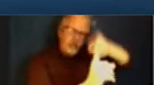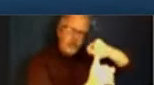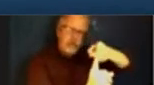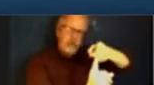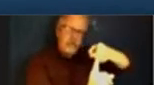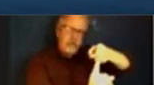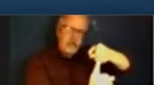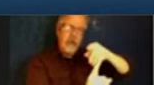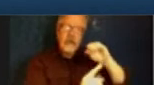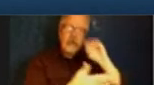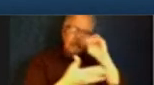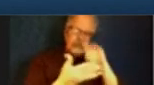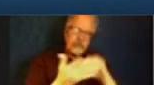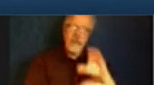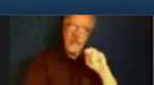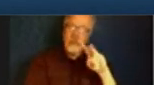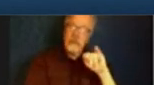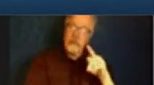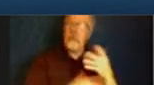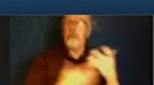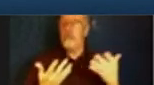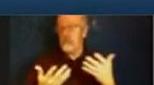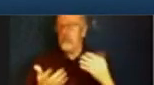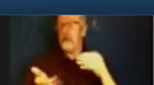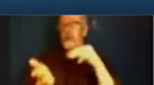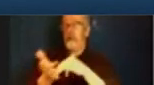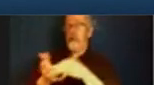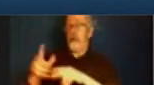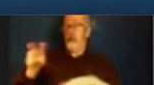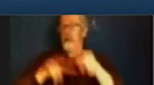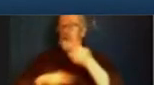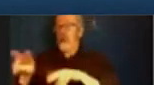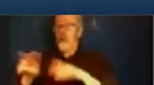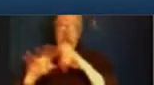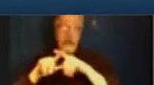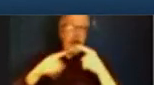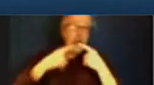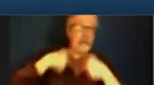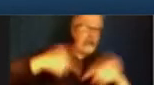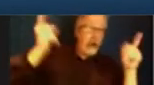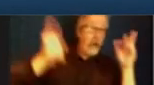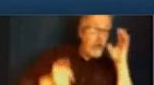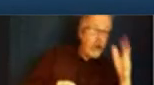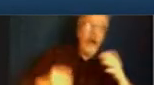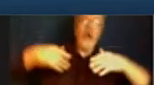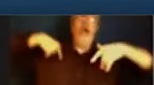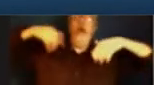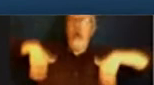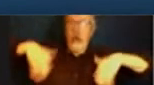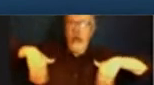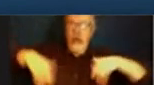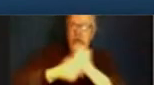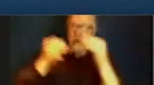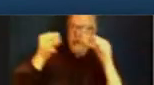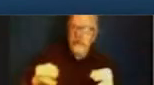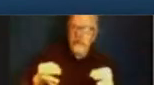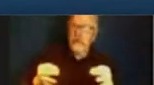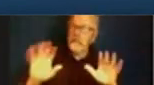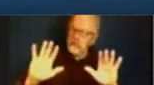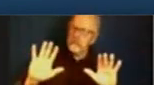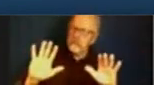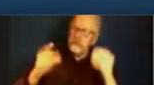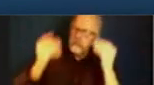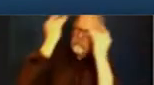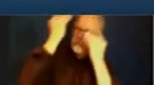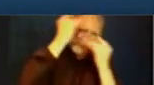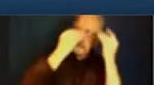We have nothing imminent to announce on that. There is a concern on that. It may seem absolutely a no-brainer